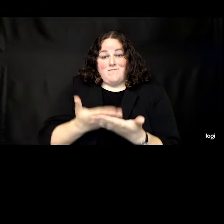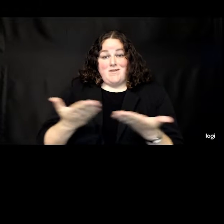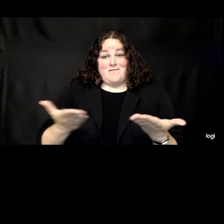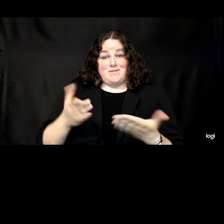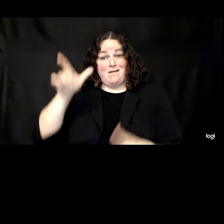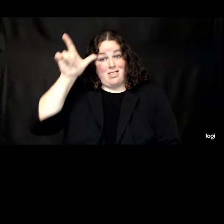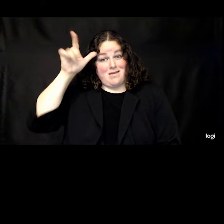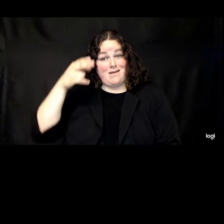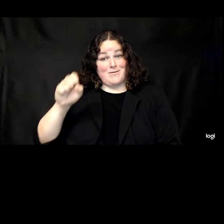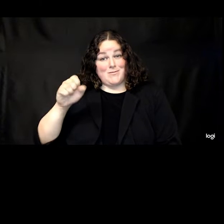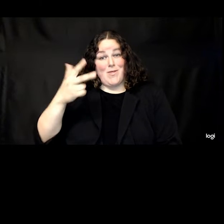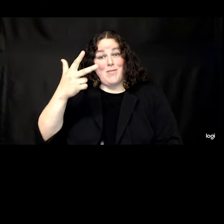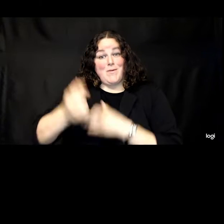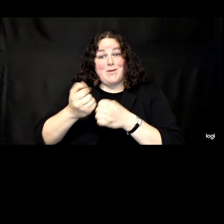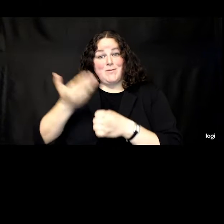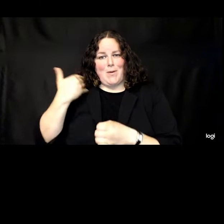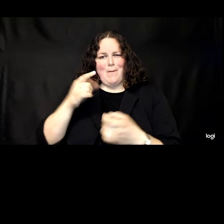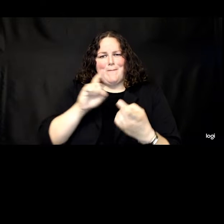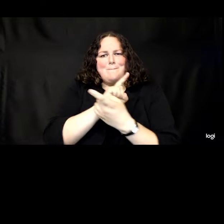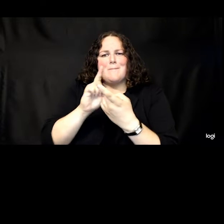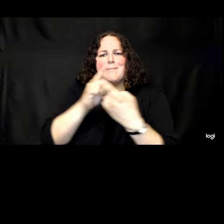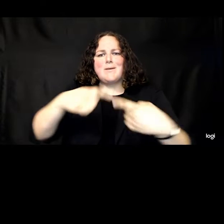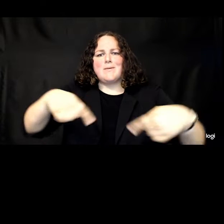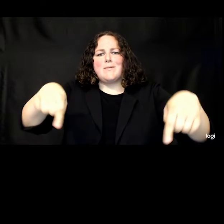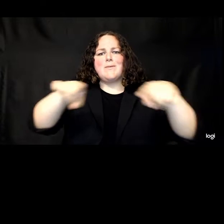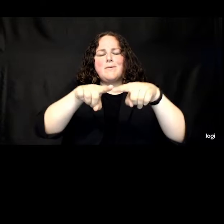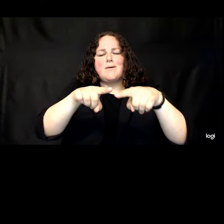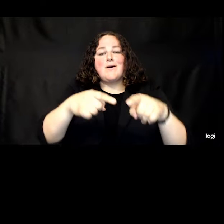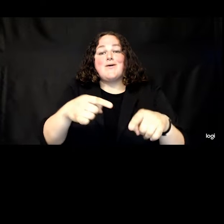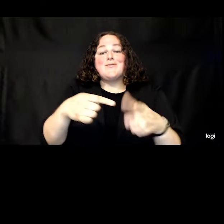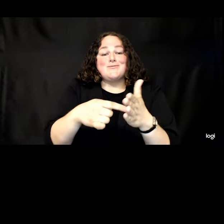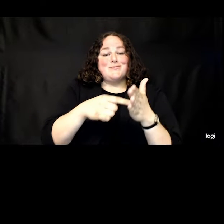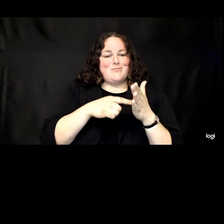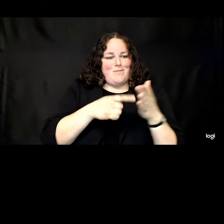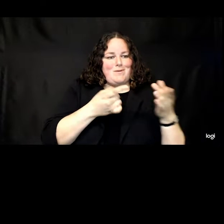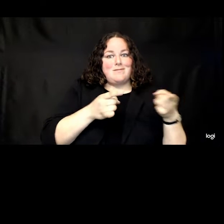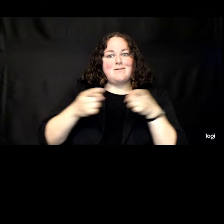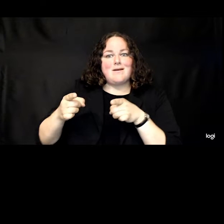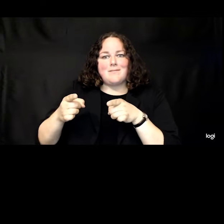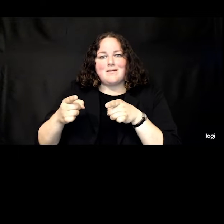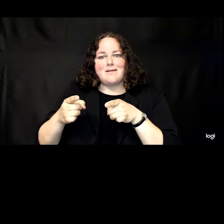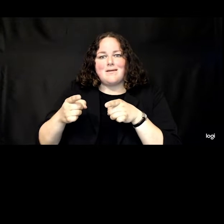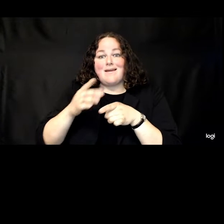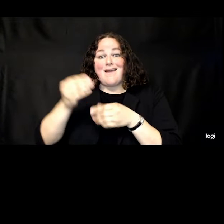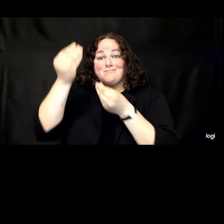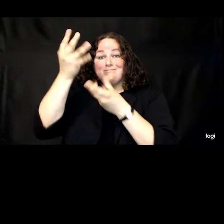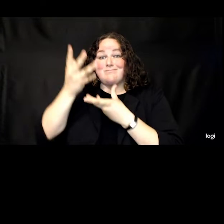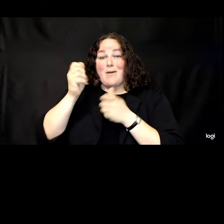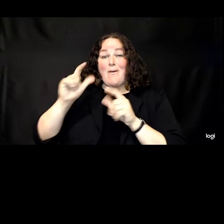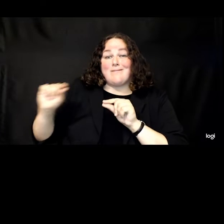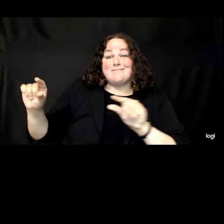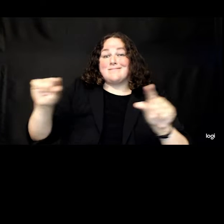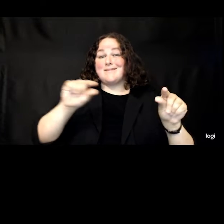I had met when I arrived at Lincoln 3 years ago. You showed me the ins and outs and gave me all of the lunchroom tea